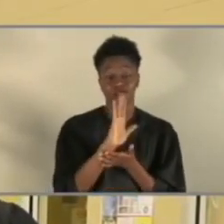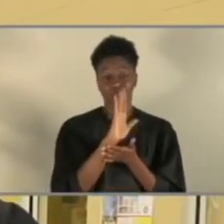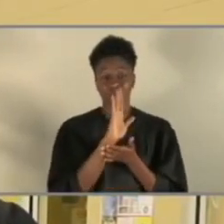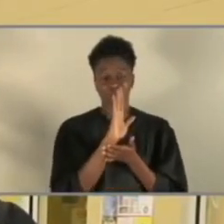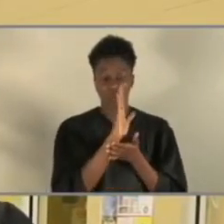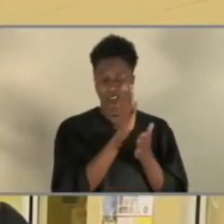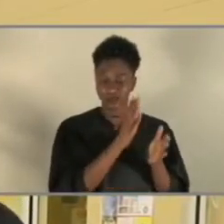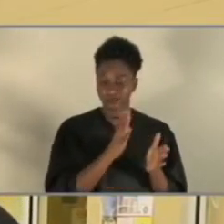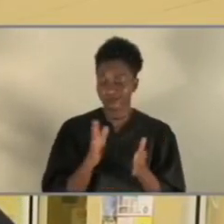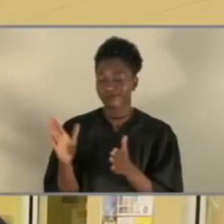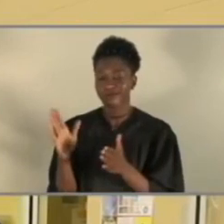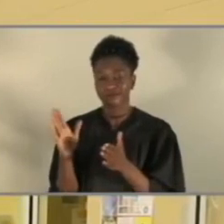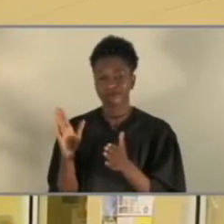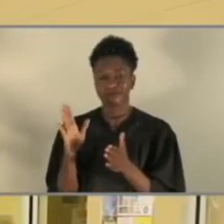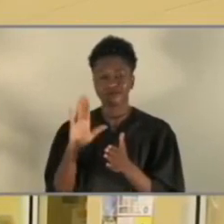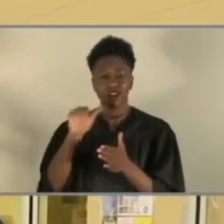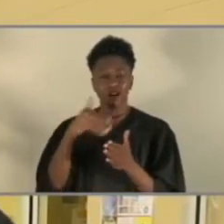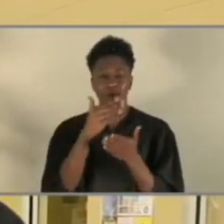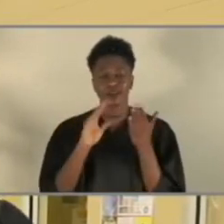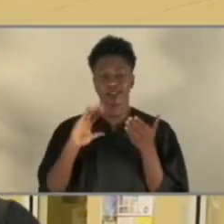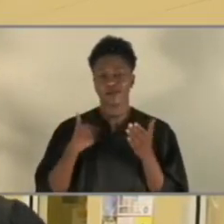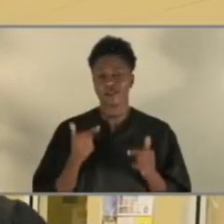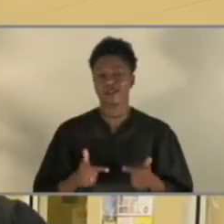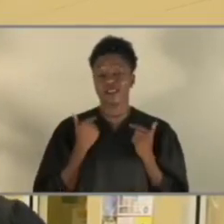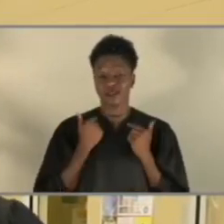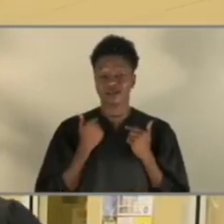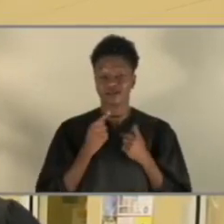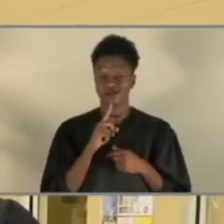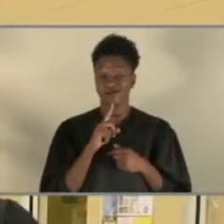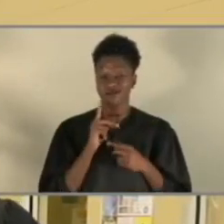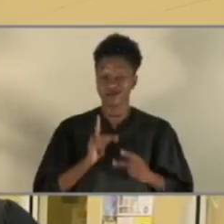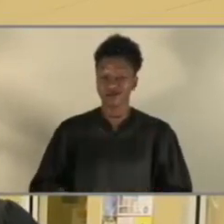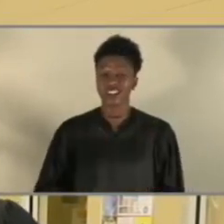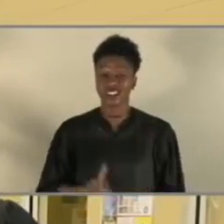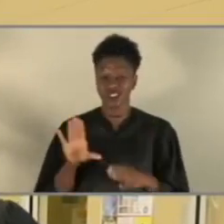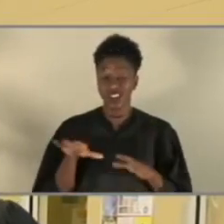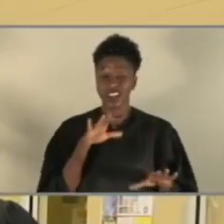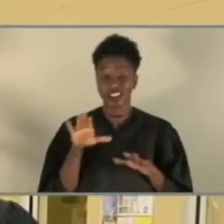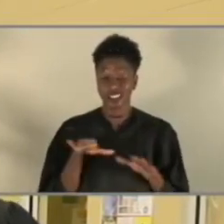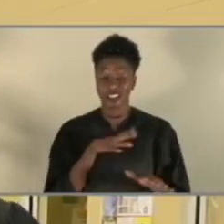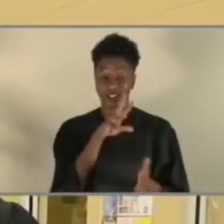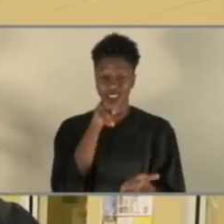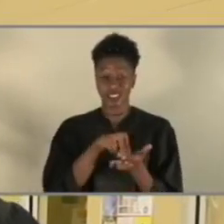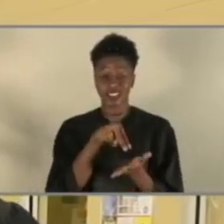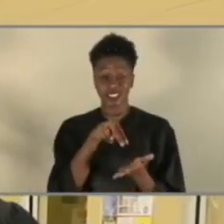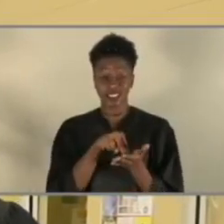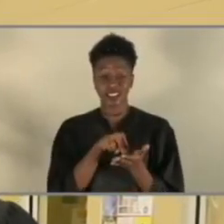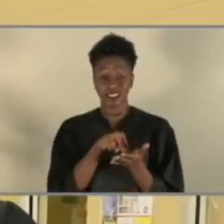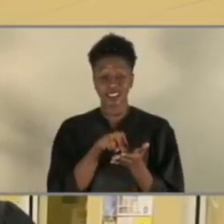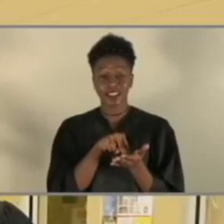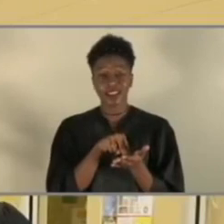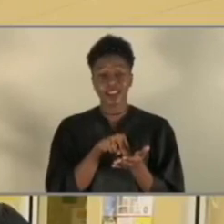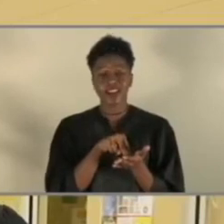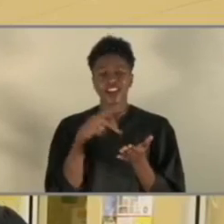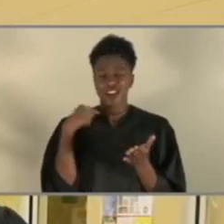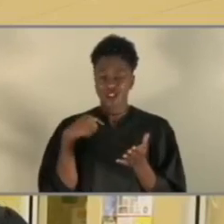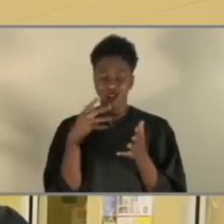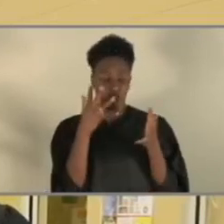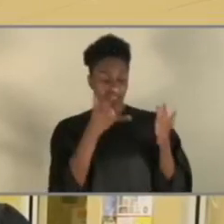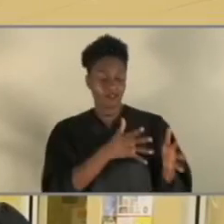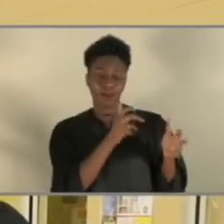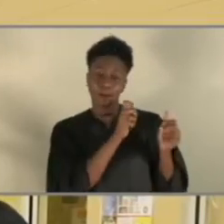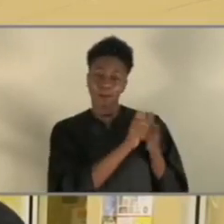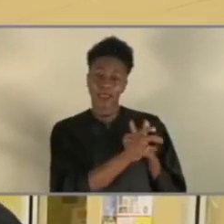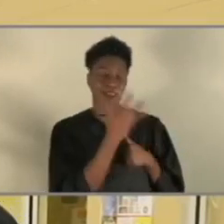another. By the physical act of standing, you have passed symbolically through a door, leaving past experience on one side